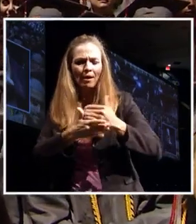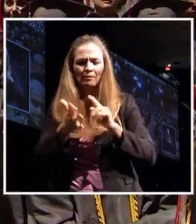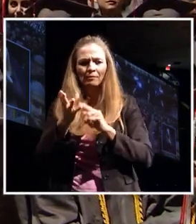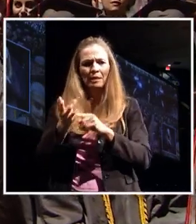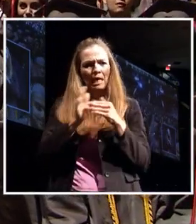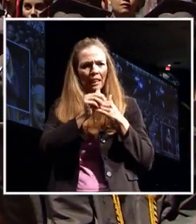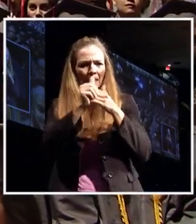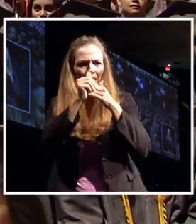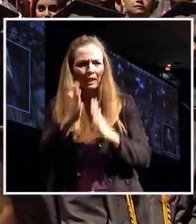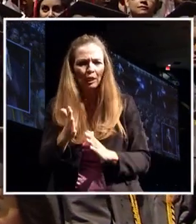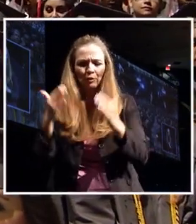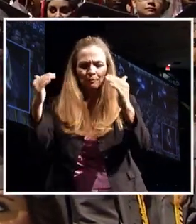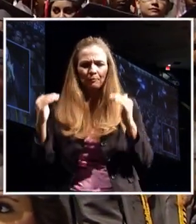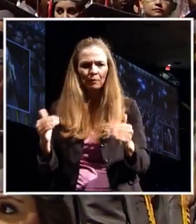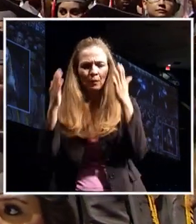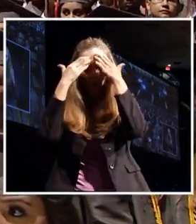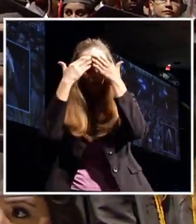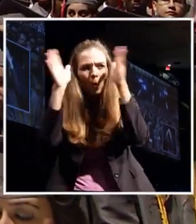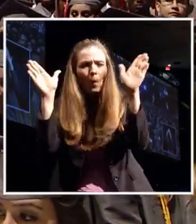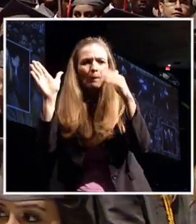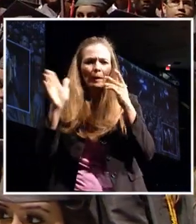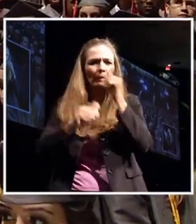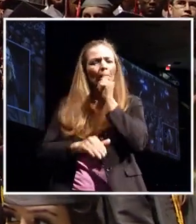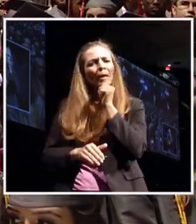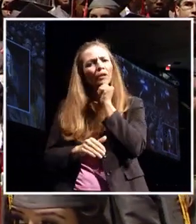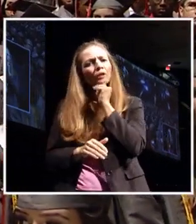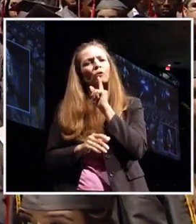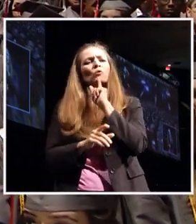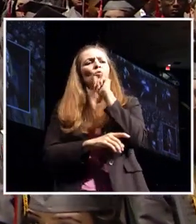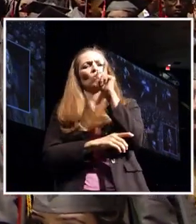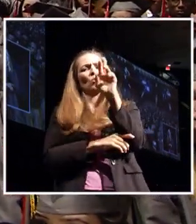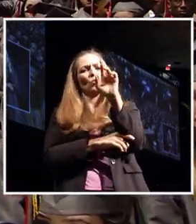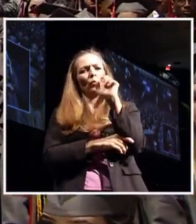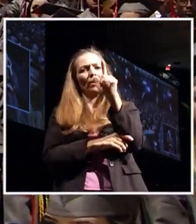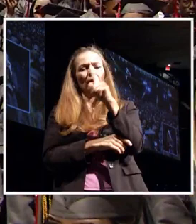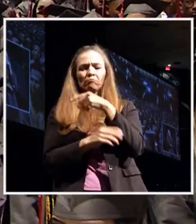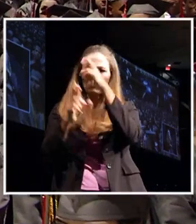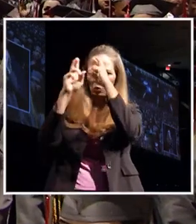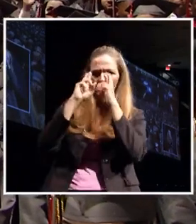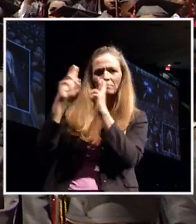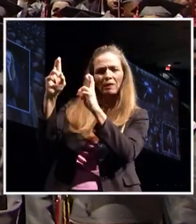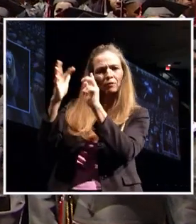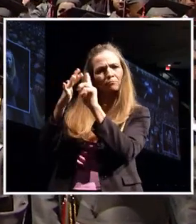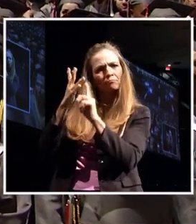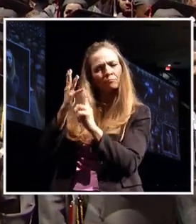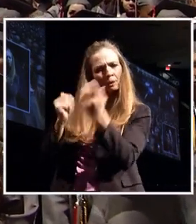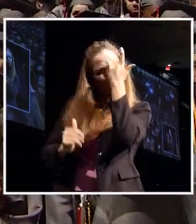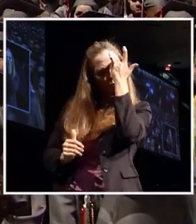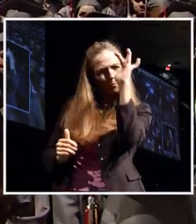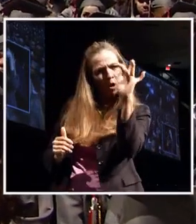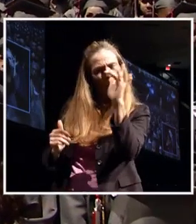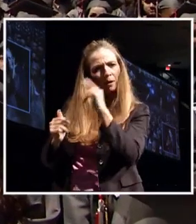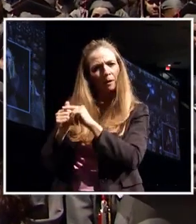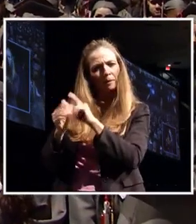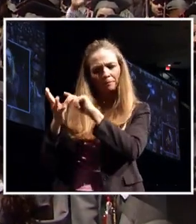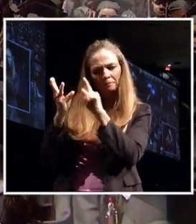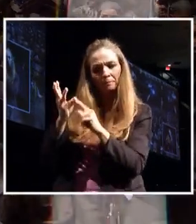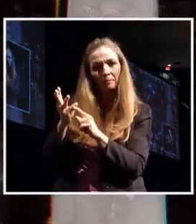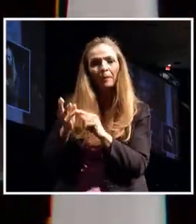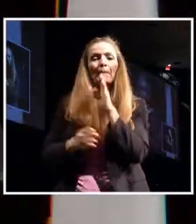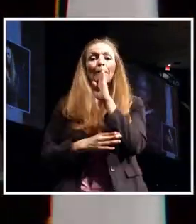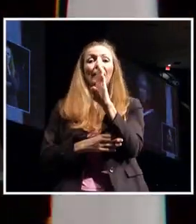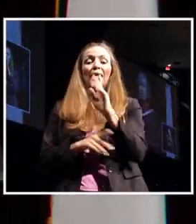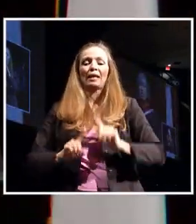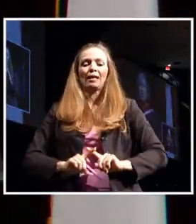be a leader, be open, be patient, be real, be respectful, be smart, and be the